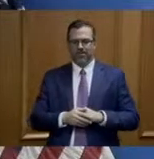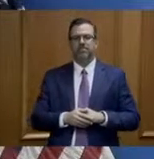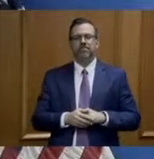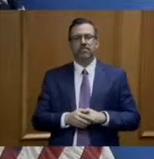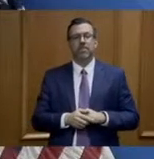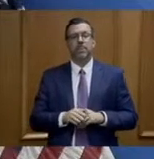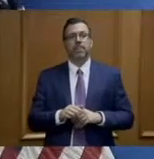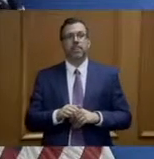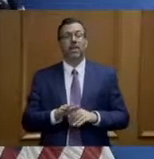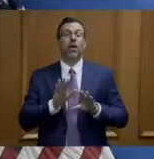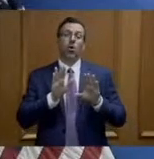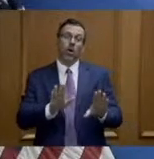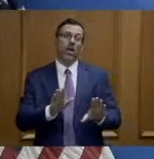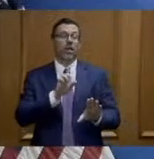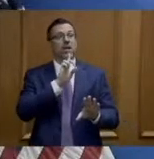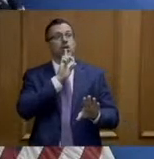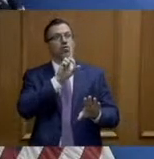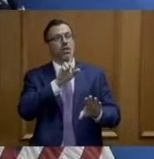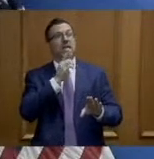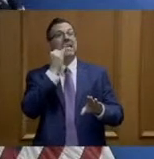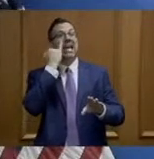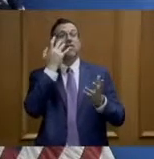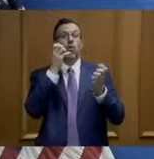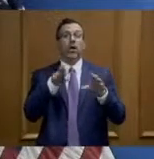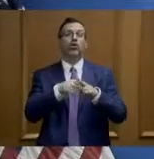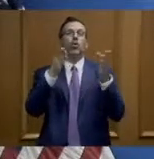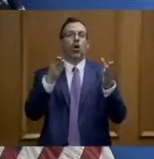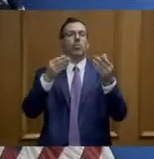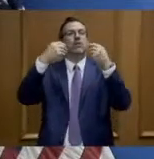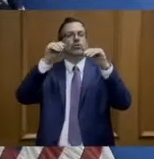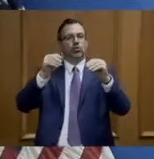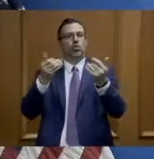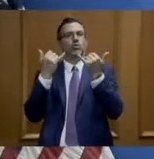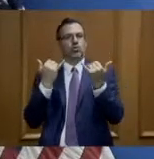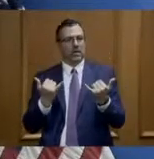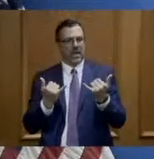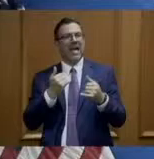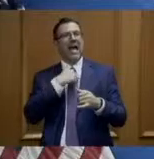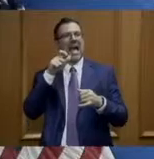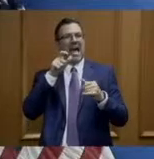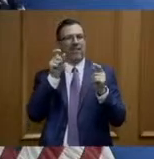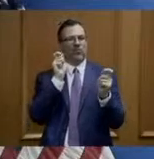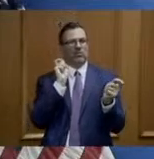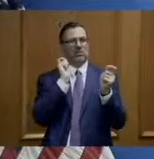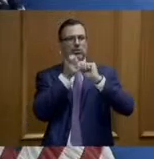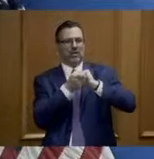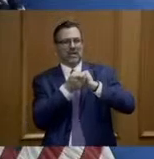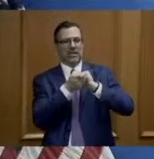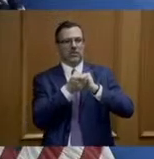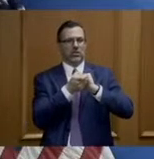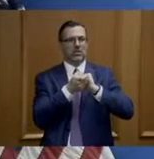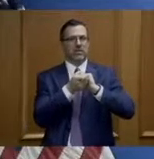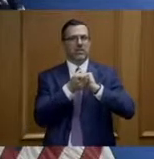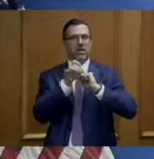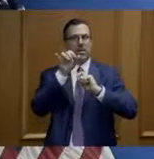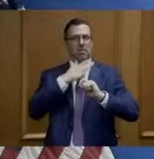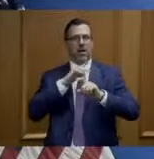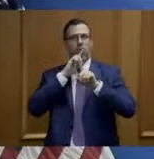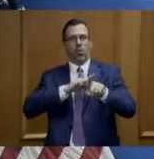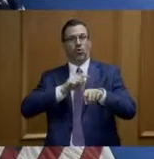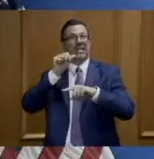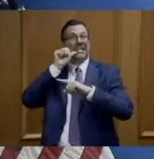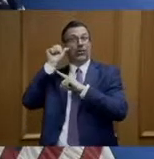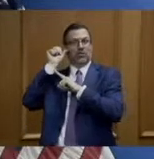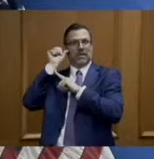In order to open retail today, we had to update that executive order yesterday. That